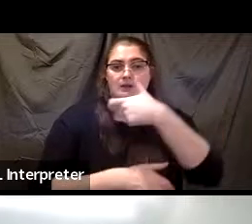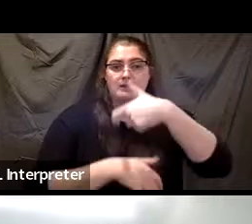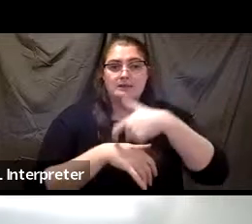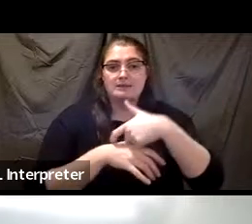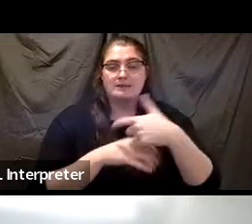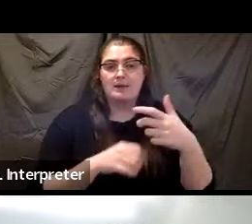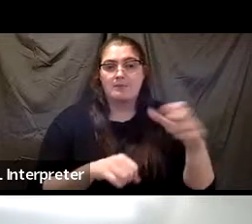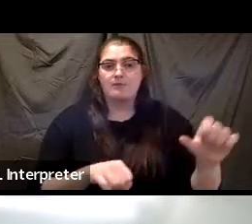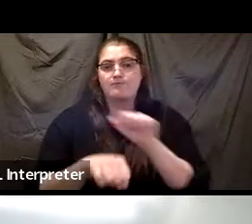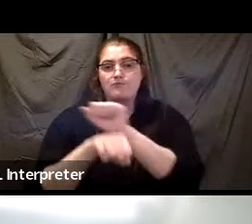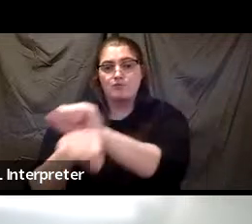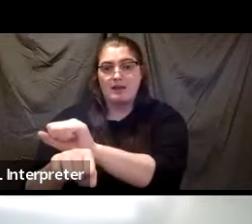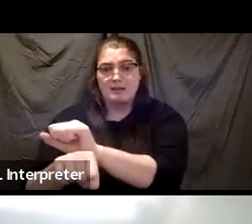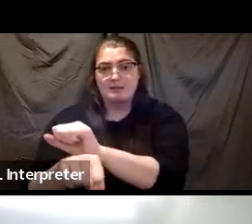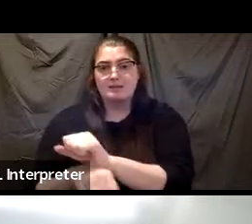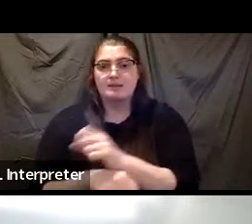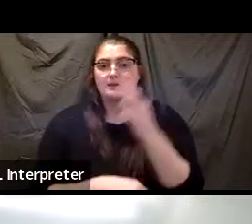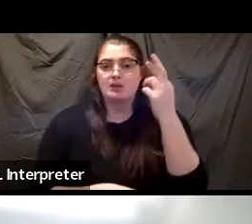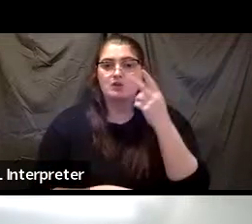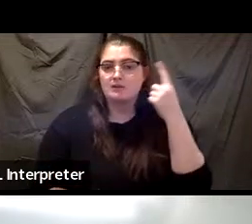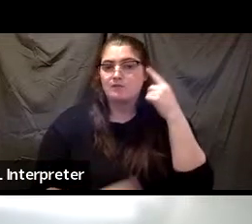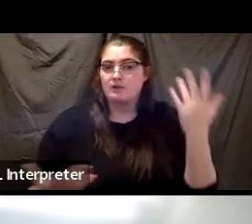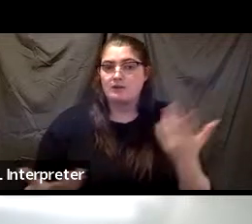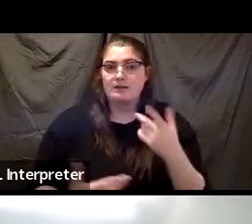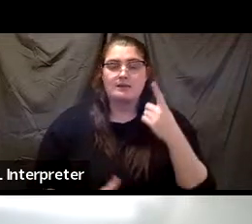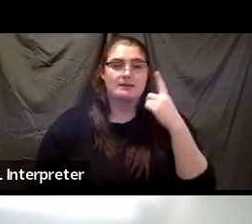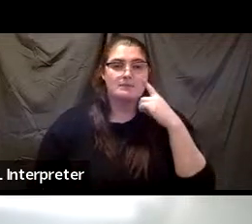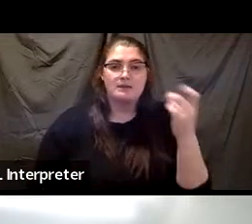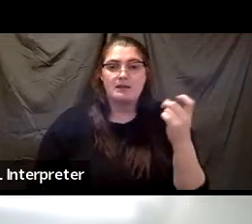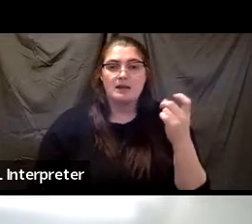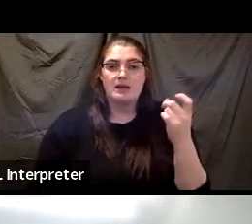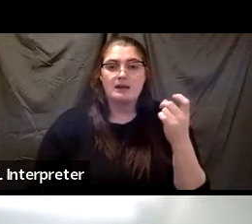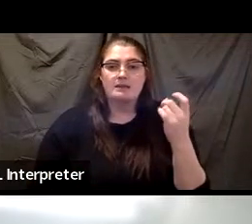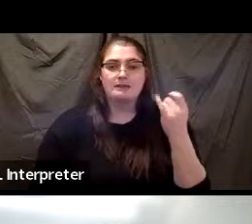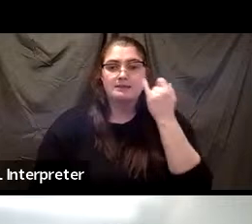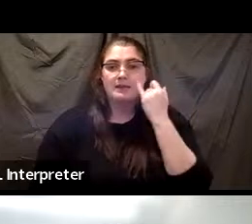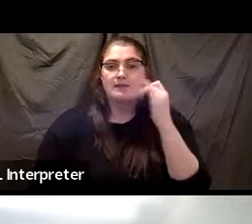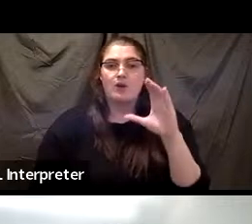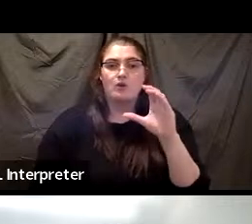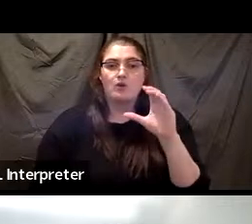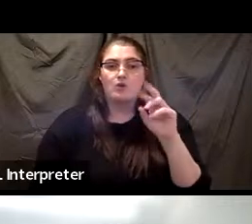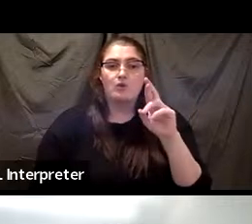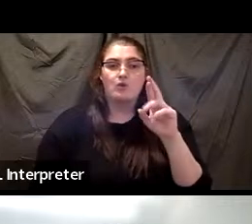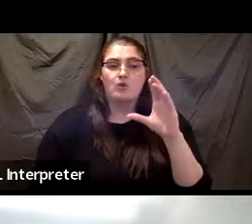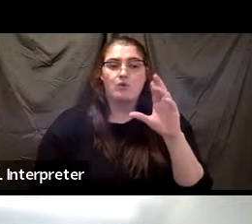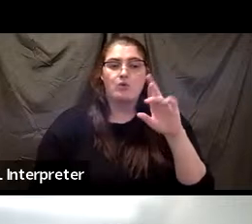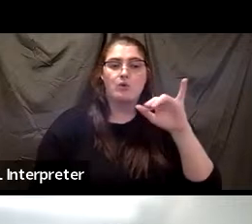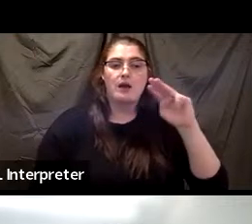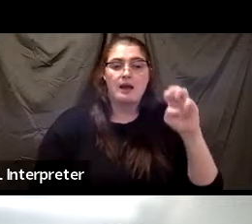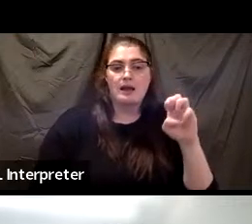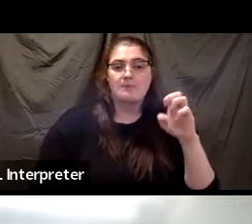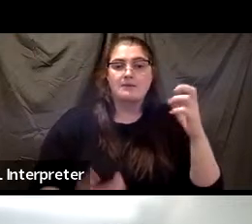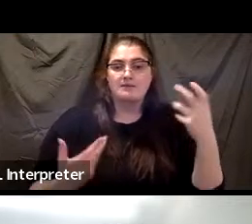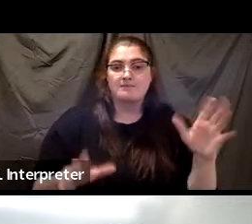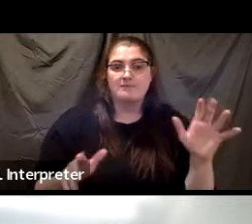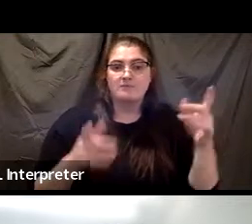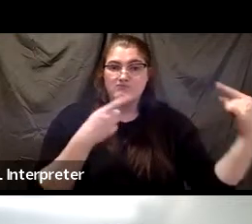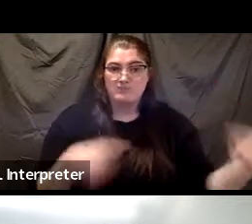this is because, say if someone, a crime has been committed, or someone says that a crime has been committed,